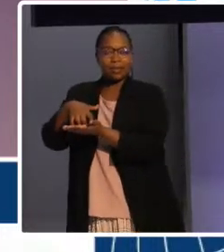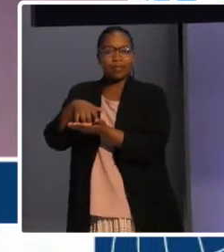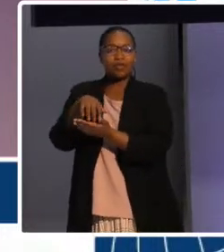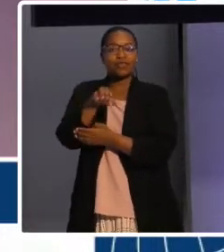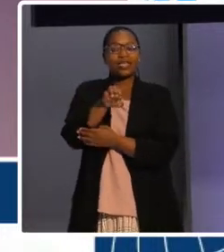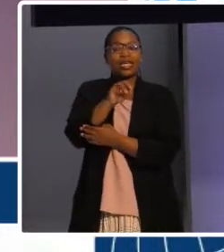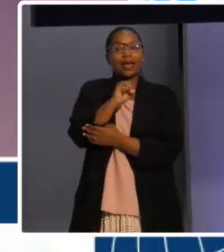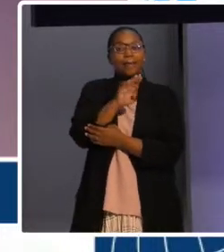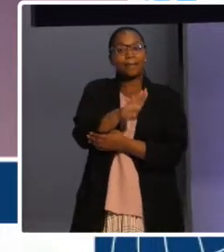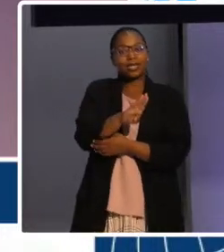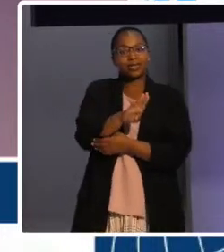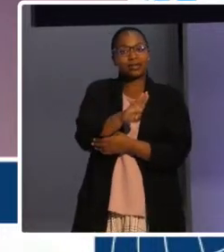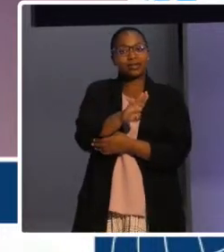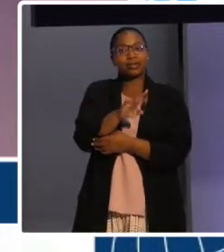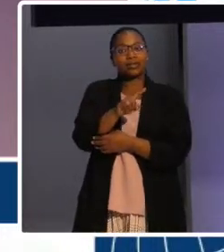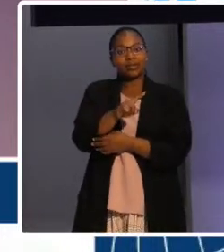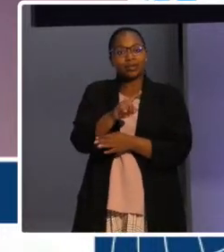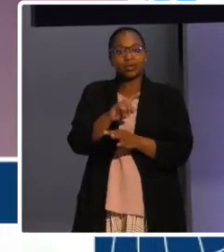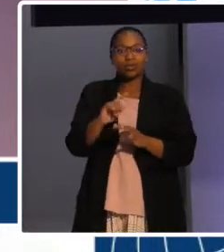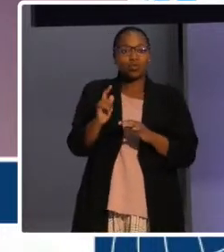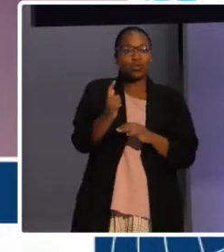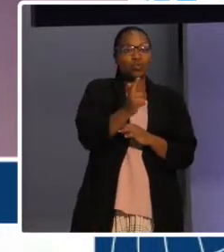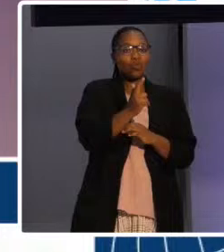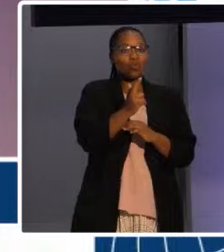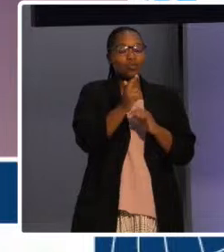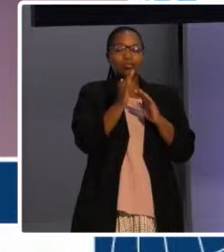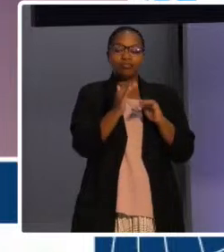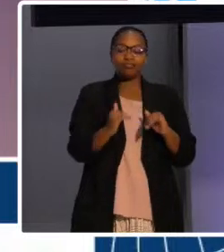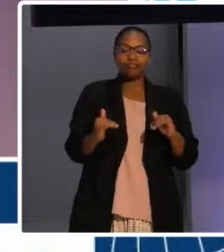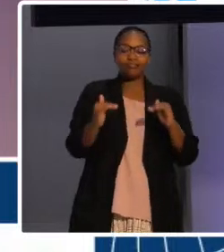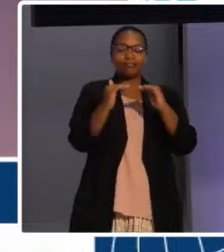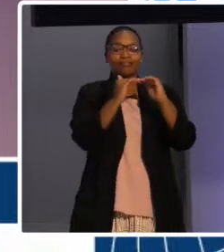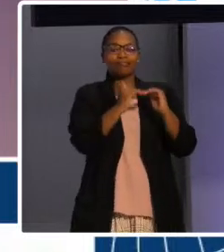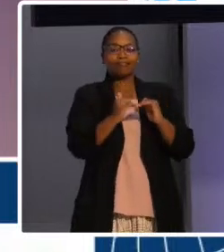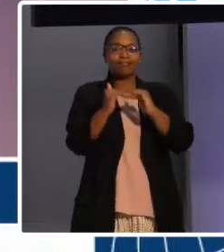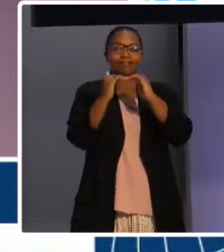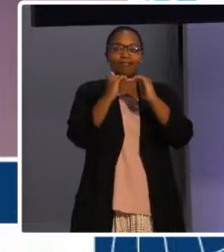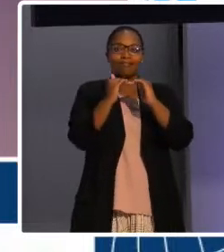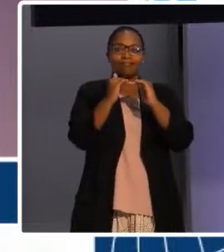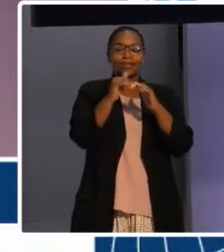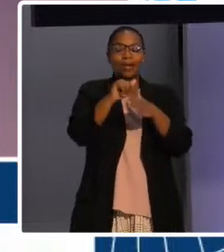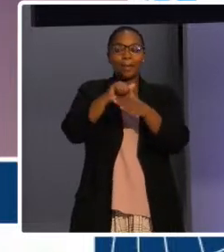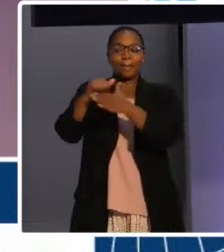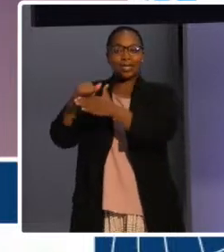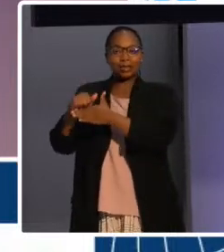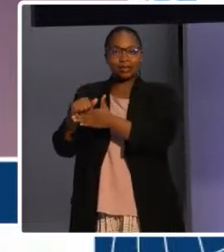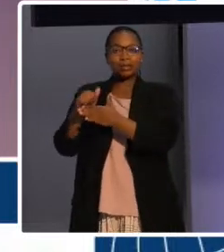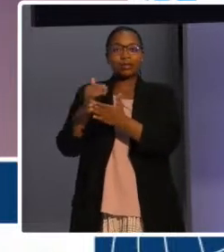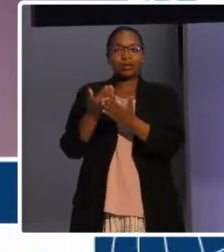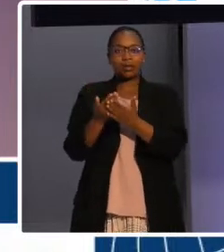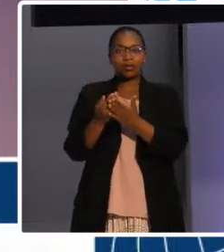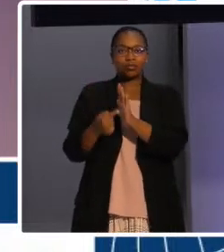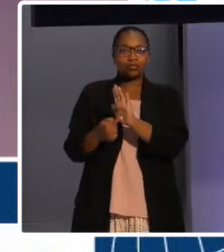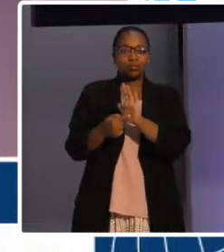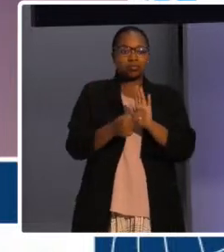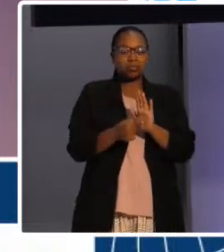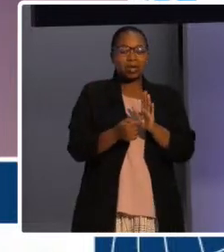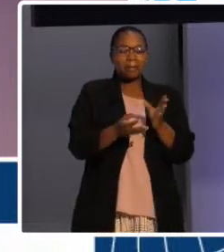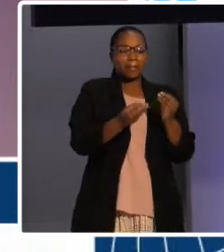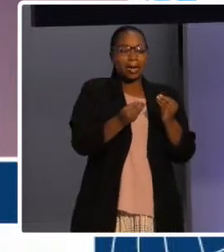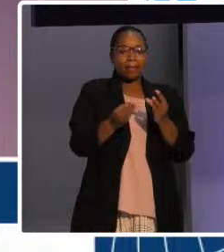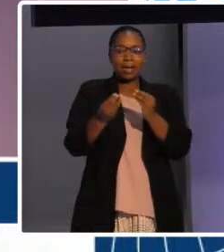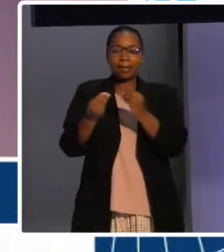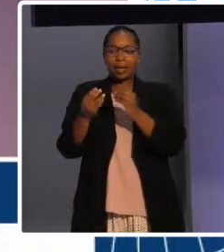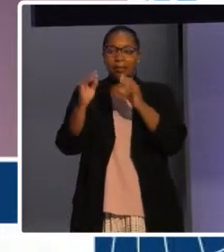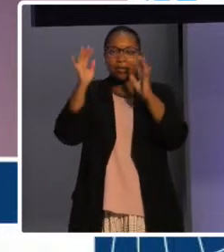the face of deteriorating democratic practice and to find innovative ways to safeguard